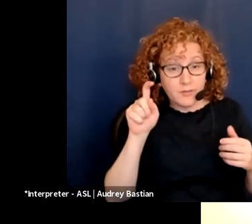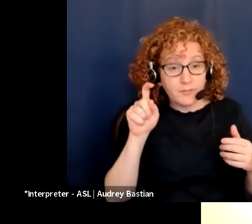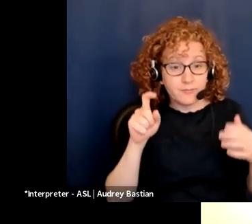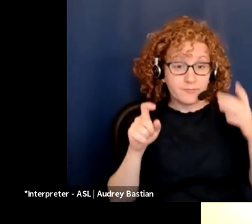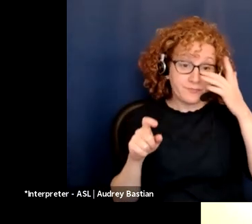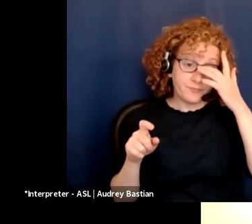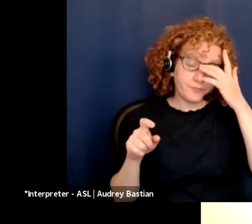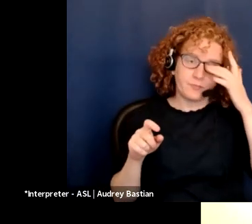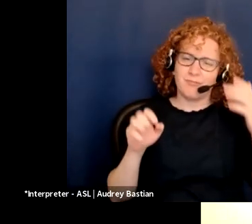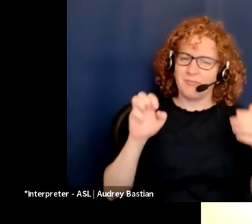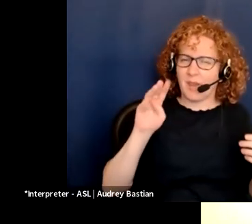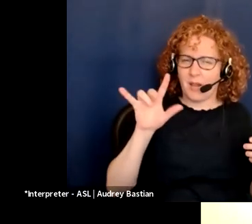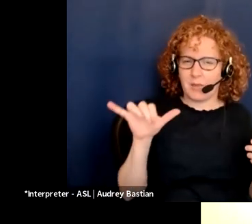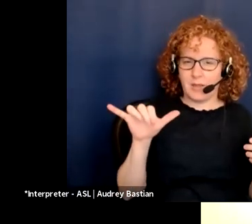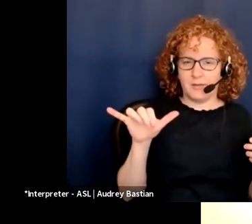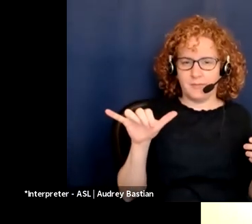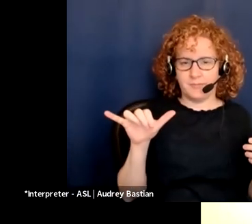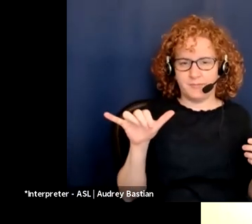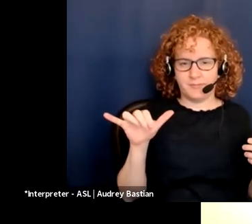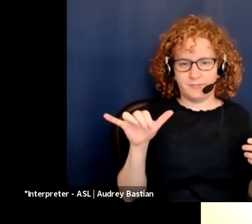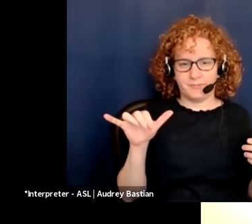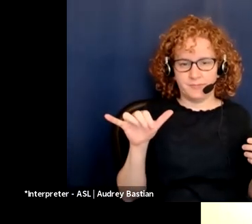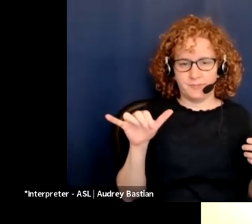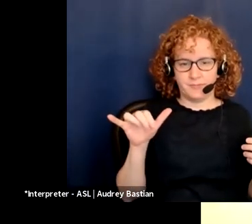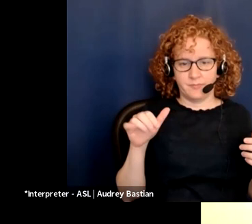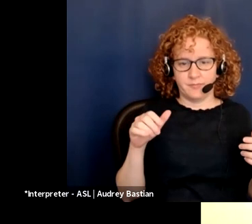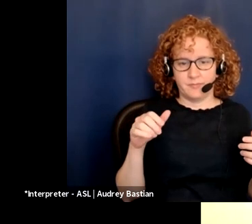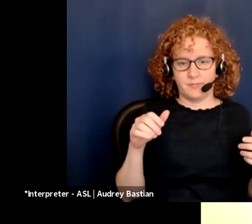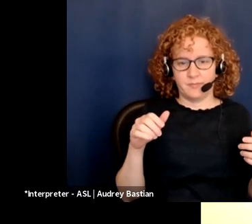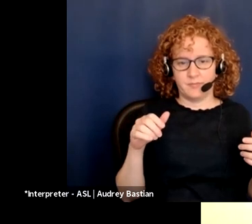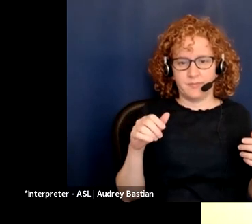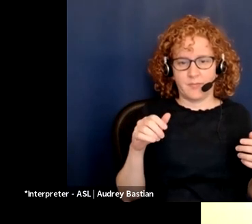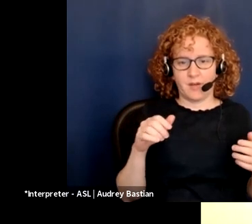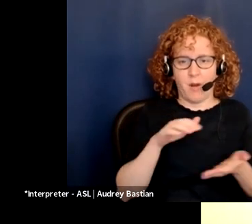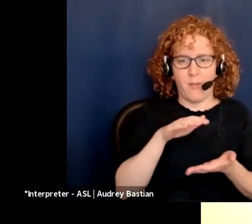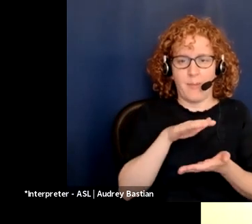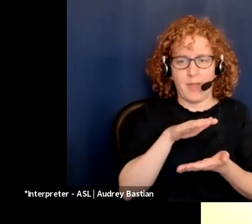Speaking from an academic perspective, that what I do,